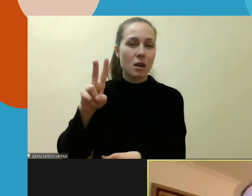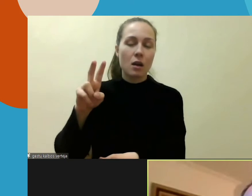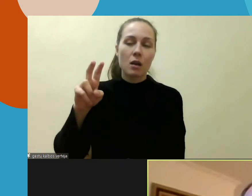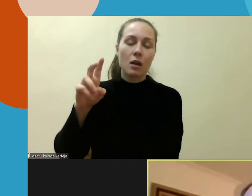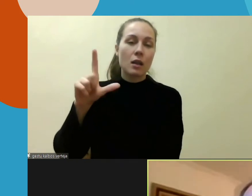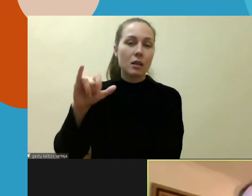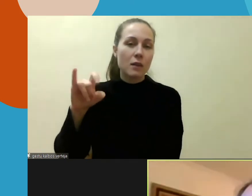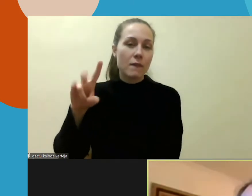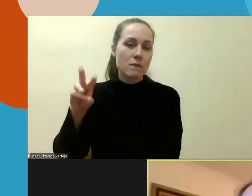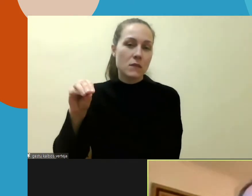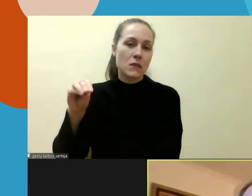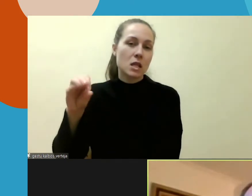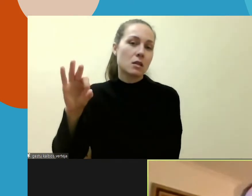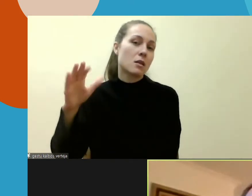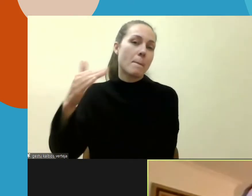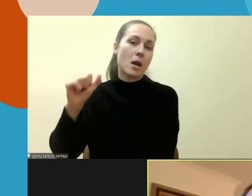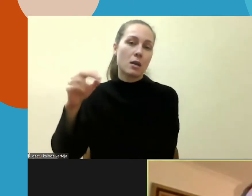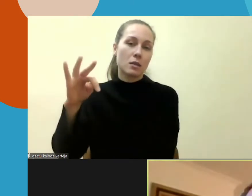for a new consciousness to